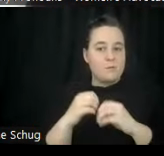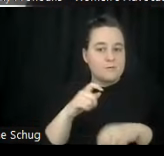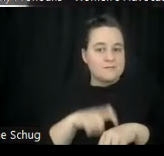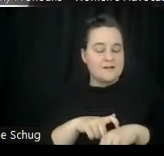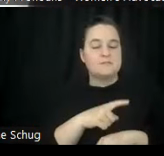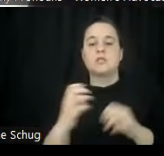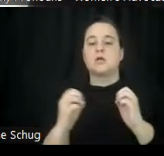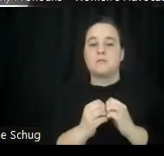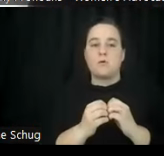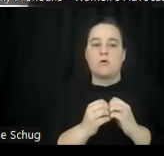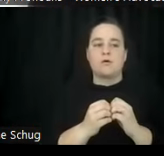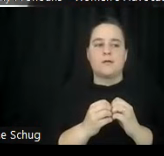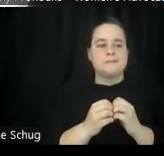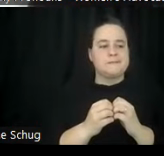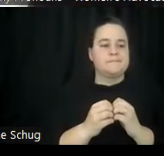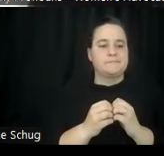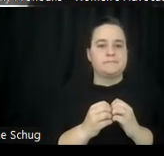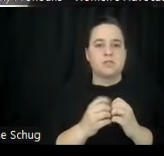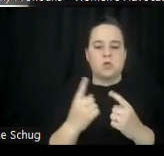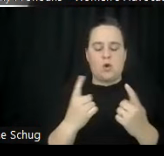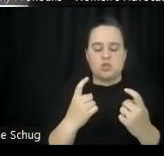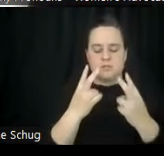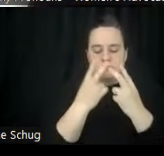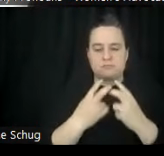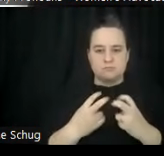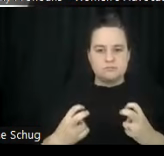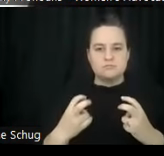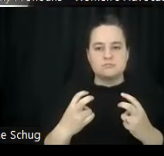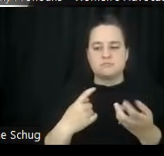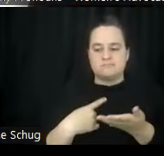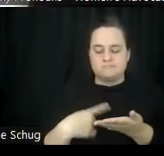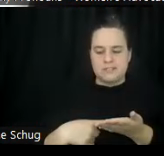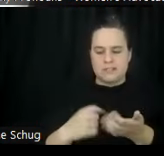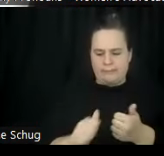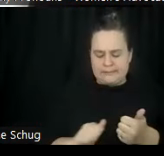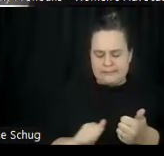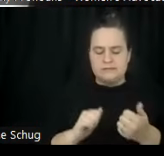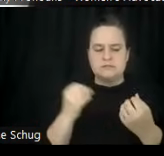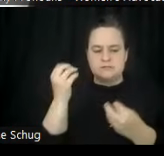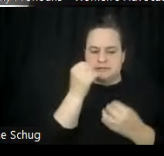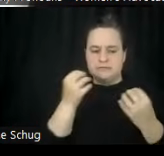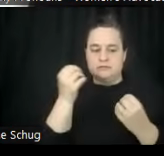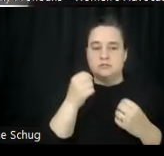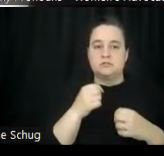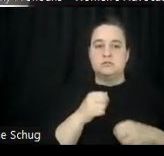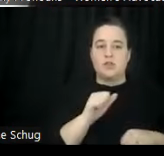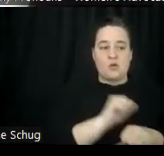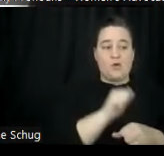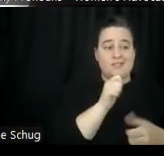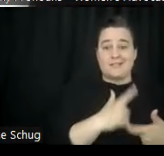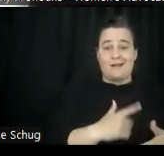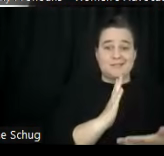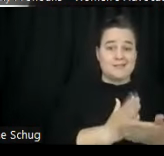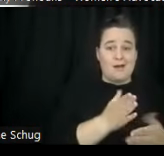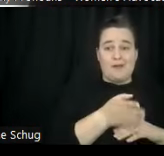more tangible questions to kind of ask yourself of like the work doesn't really stop at the end of this webinar, right? It's